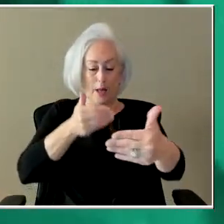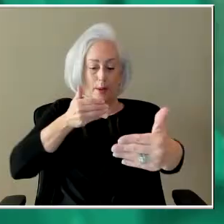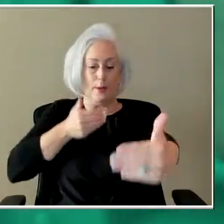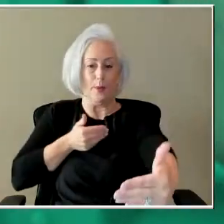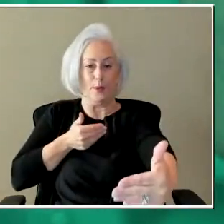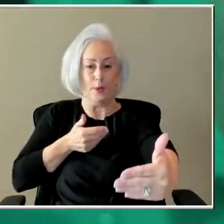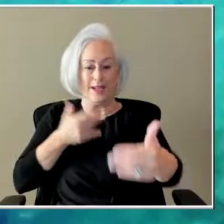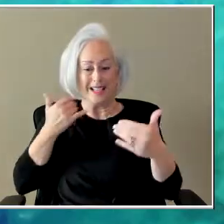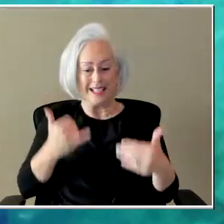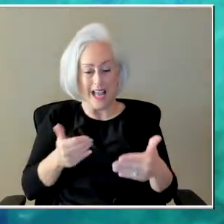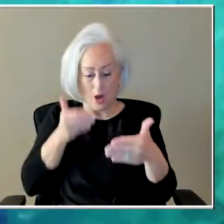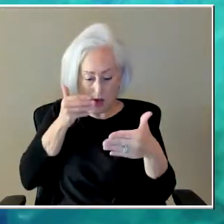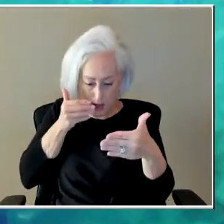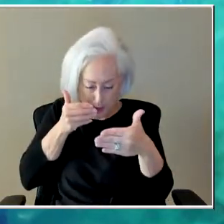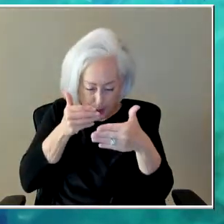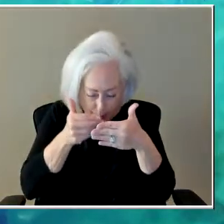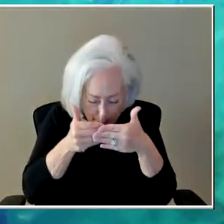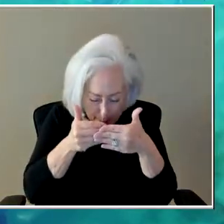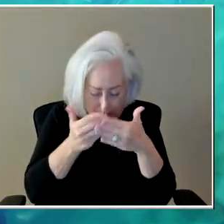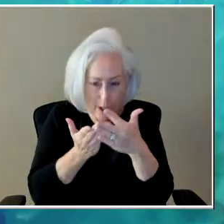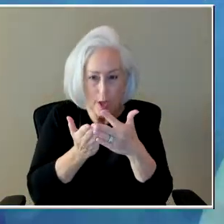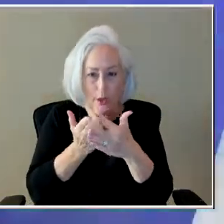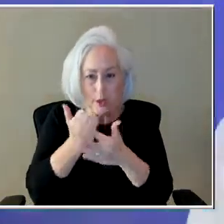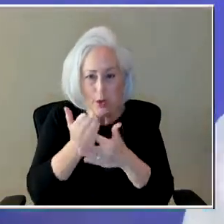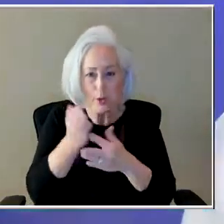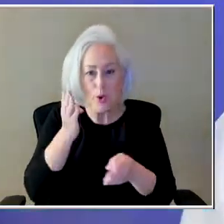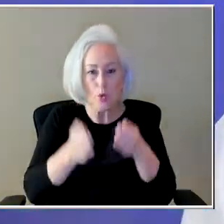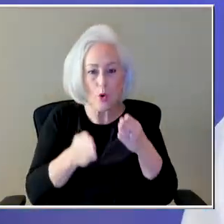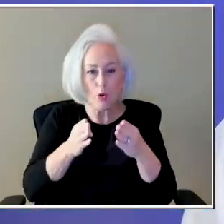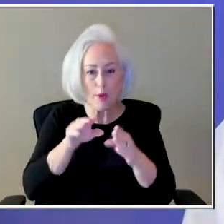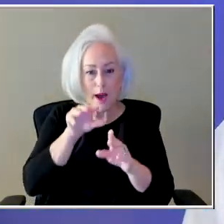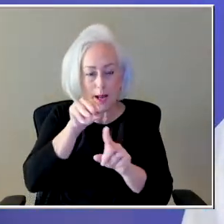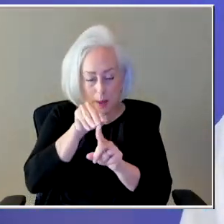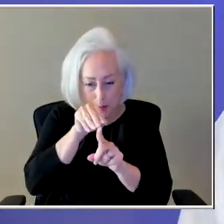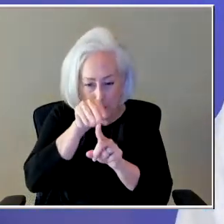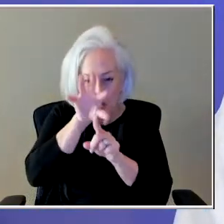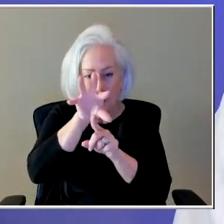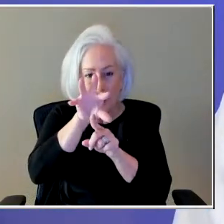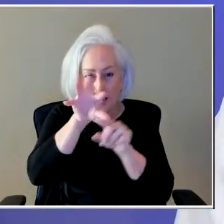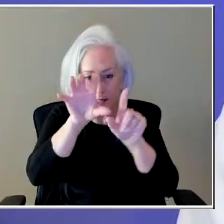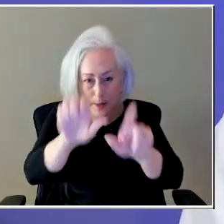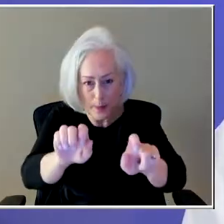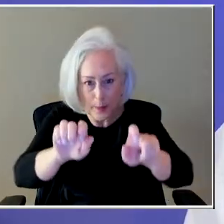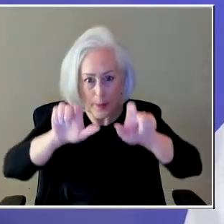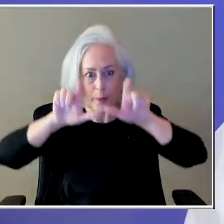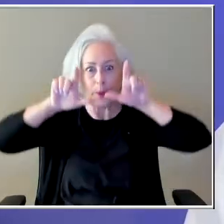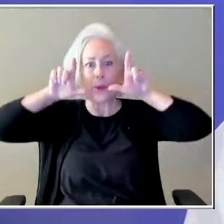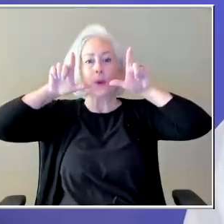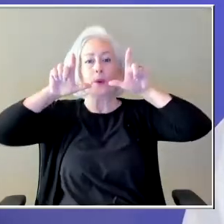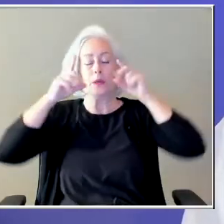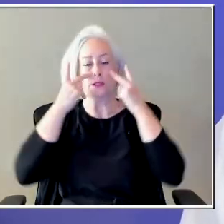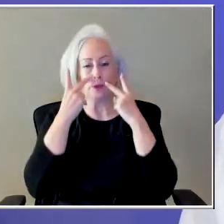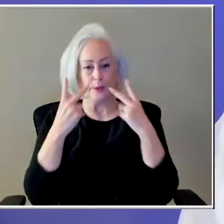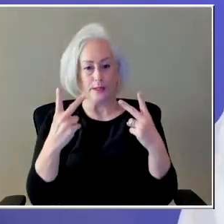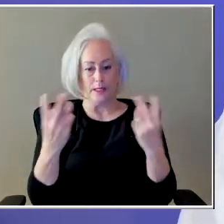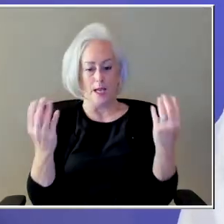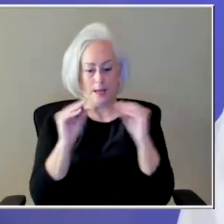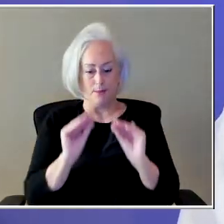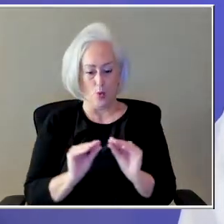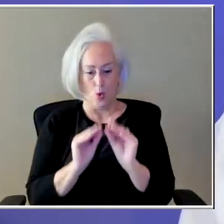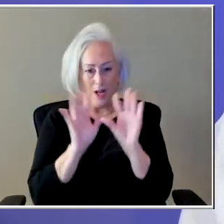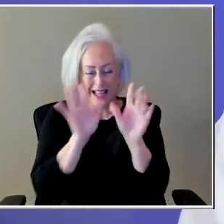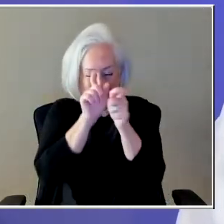2 centimeters away with a 12 by magnification lens. So the amount of detail we can get and the work that we can do with that detail is pretty